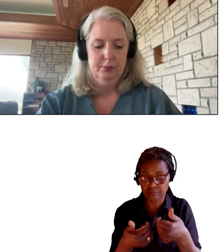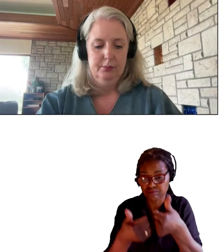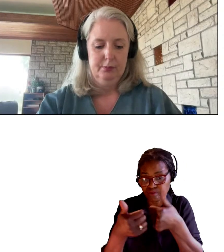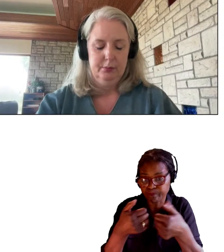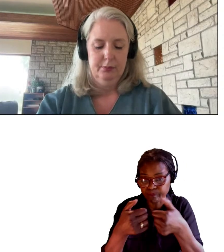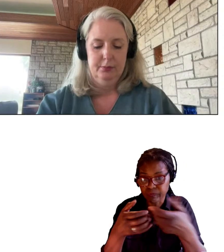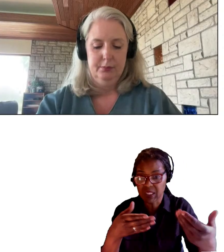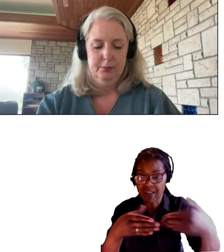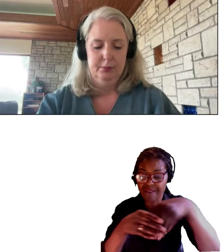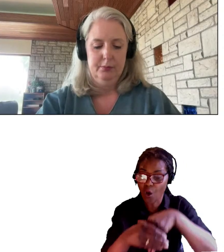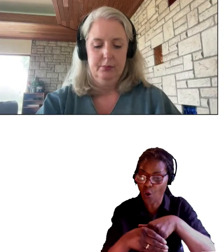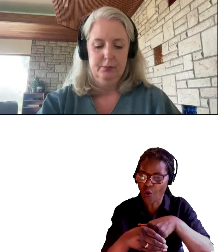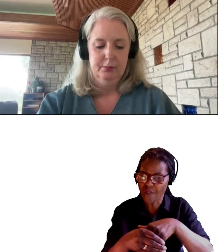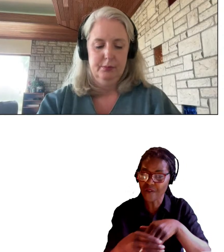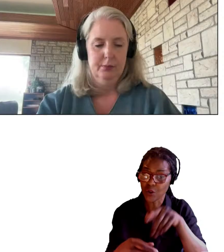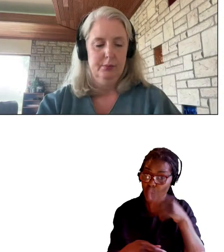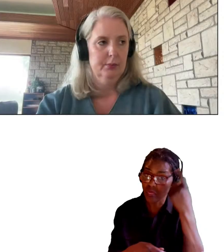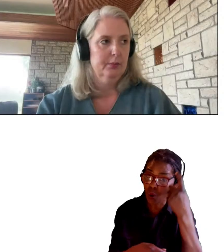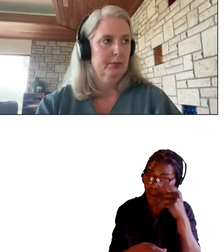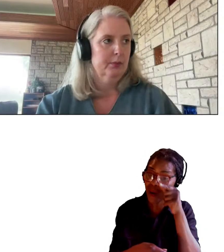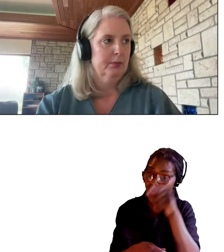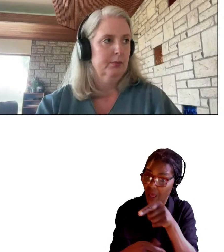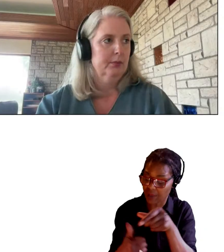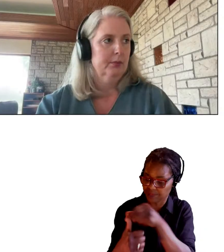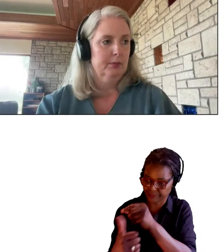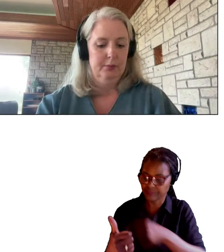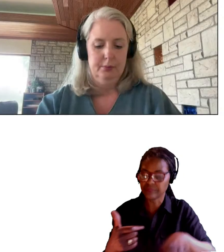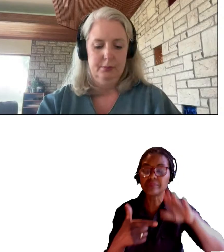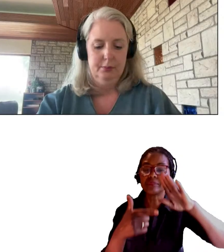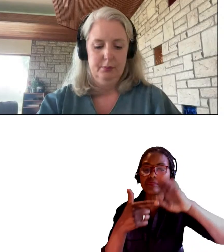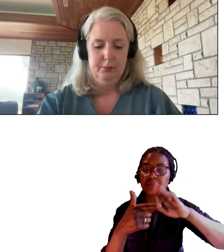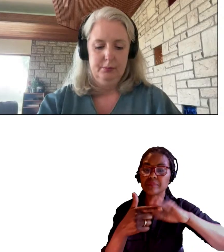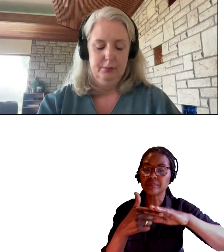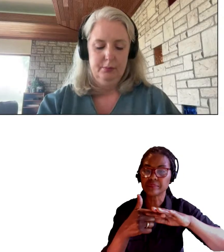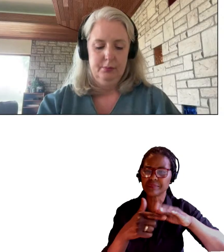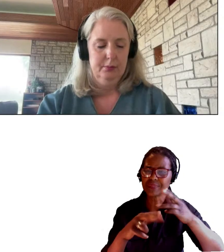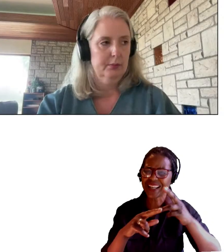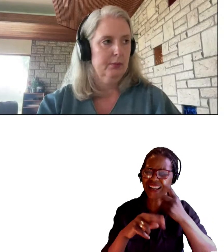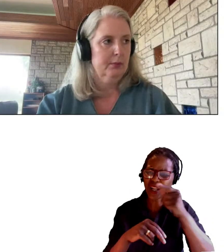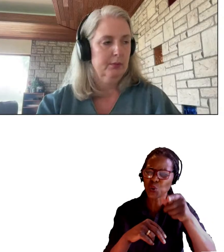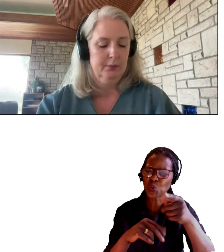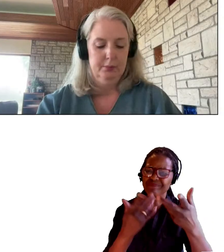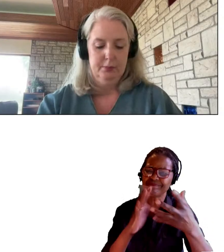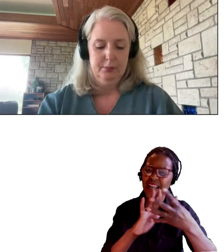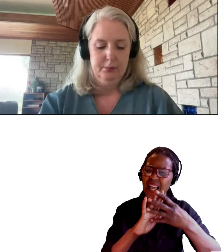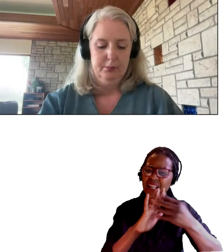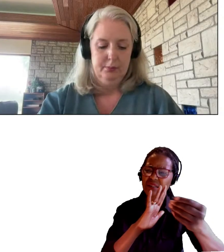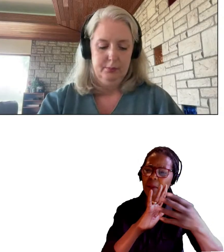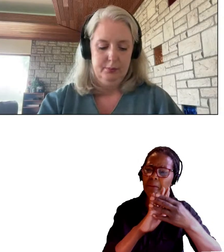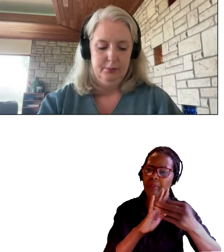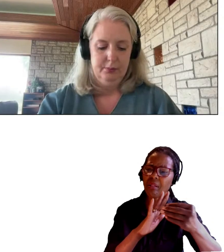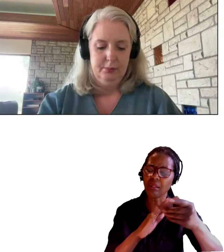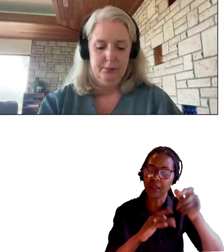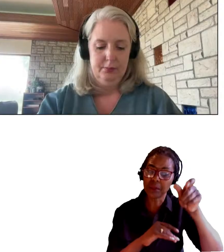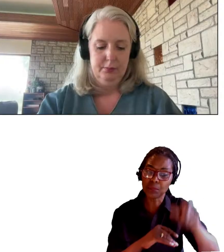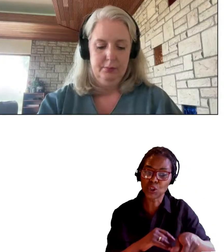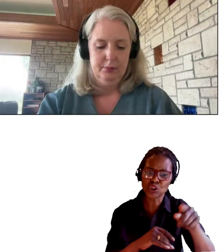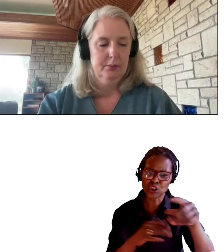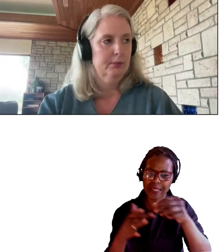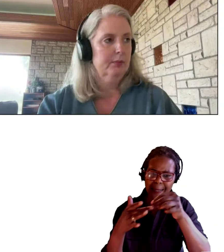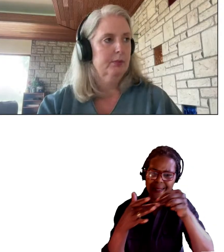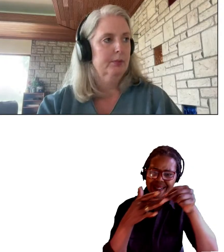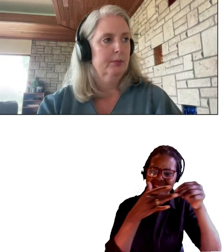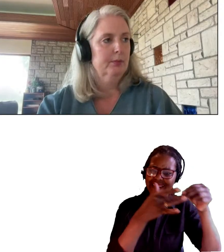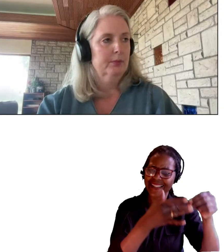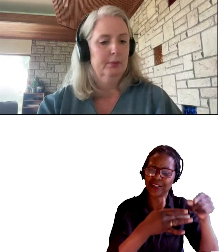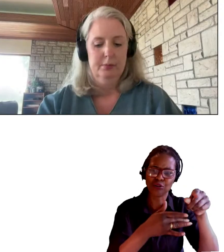any effect? And then 2, if you could kind of give an example where the person leading the project isn't the